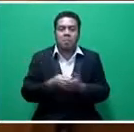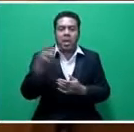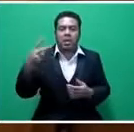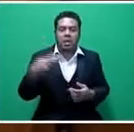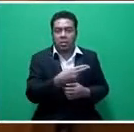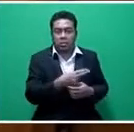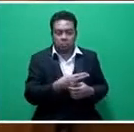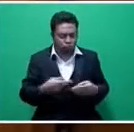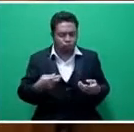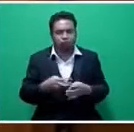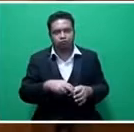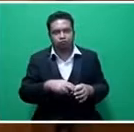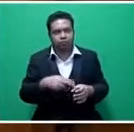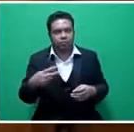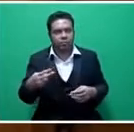your website.